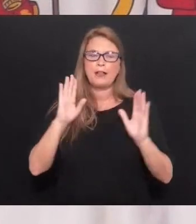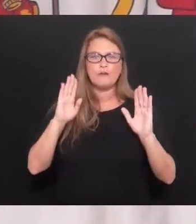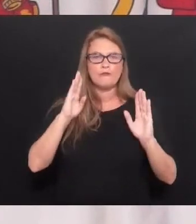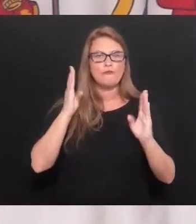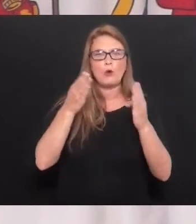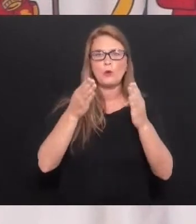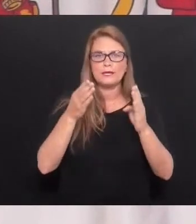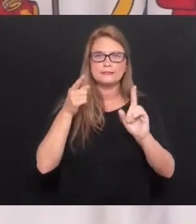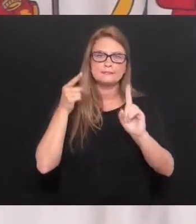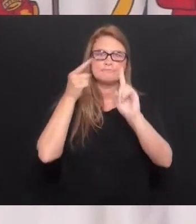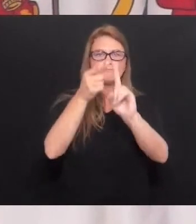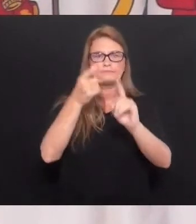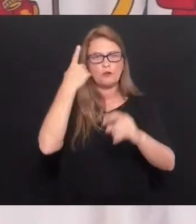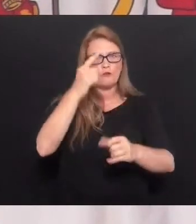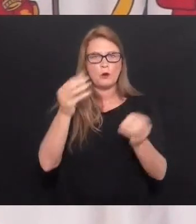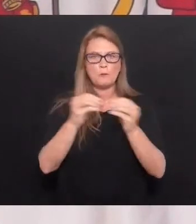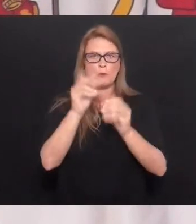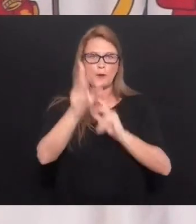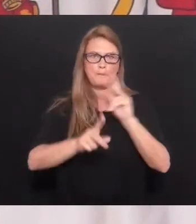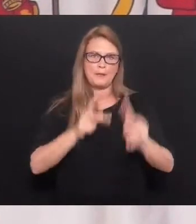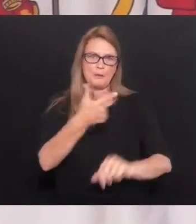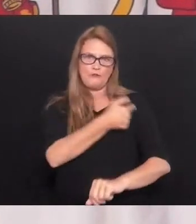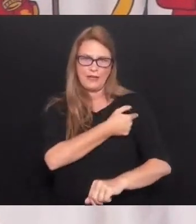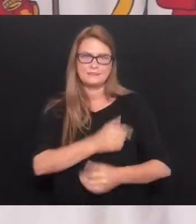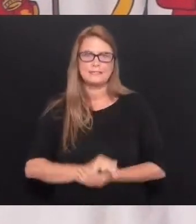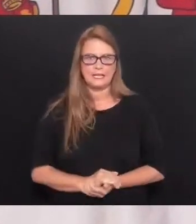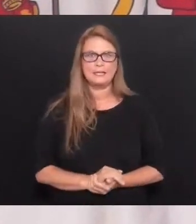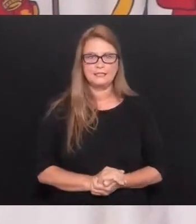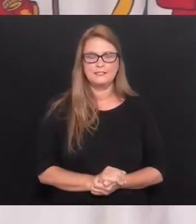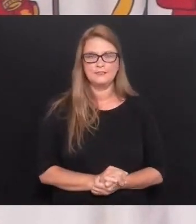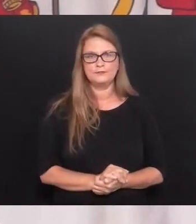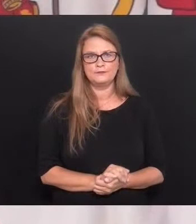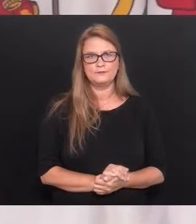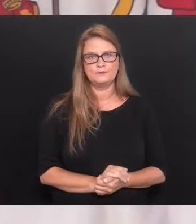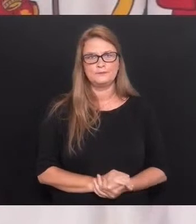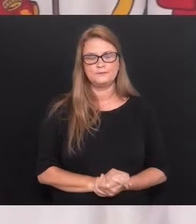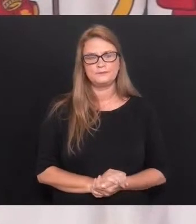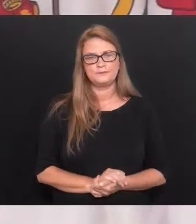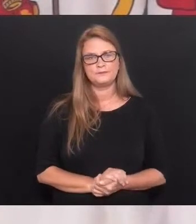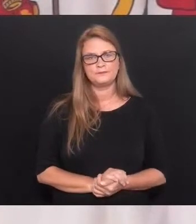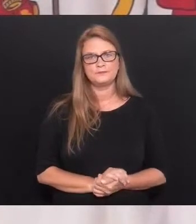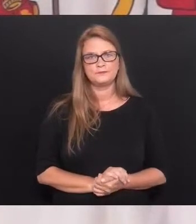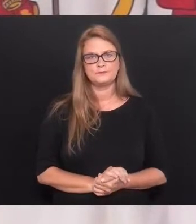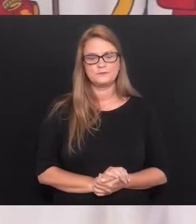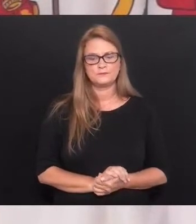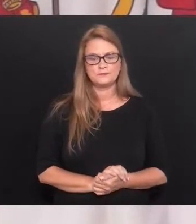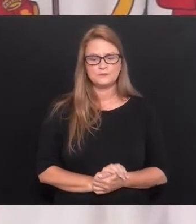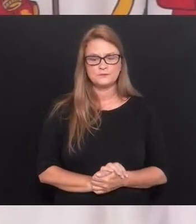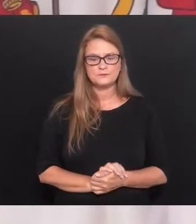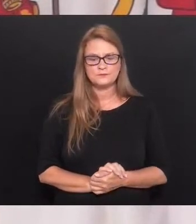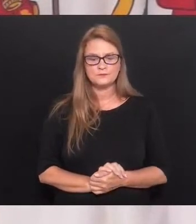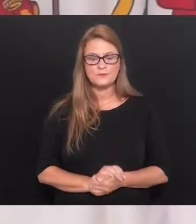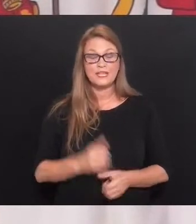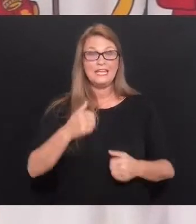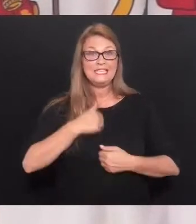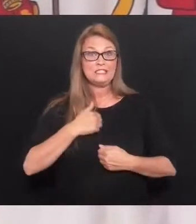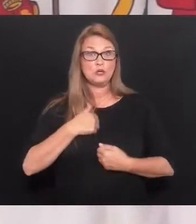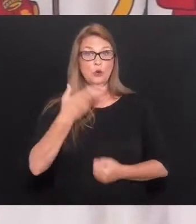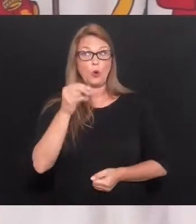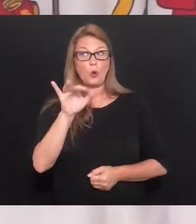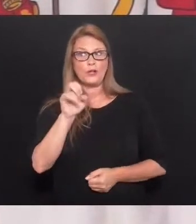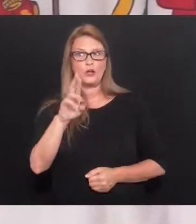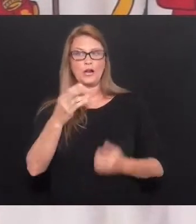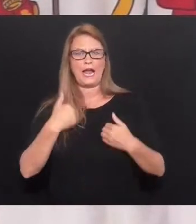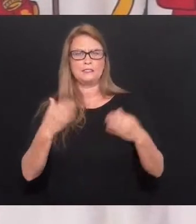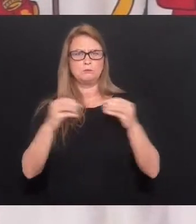folks vaccinated. Now, I hate to tell you this and General Hoyer is going to tell you a whole lot more, but we told you